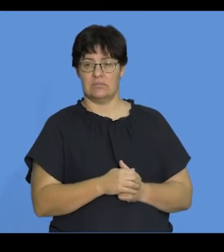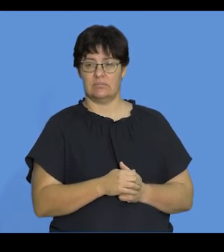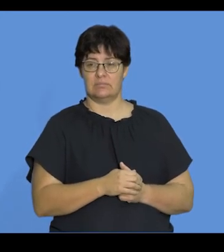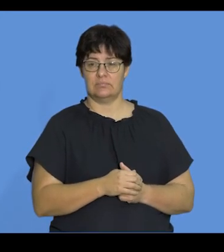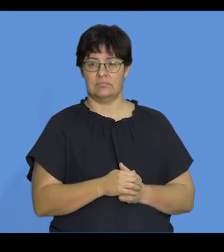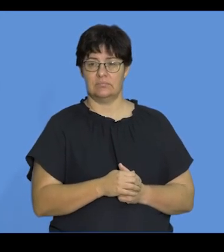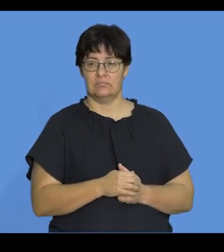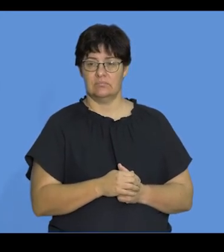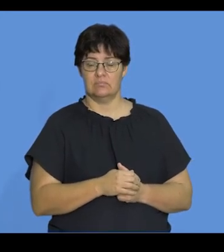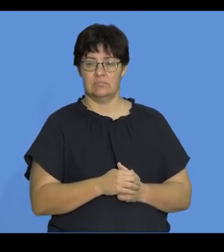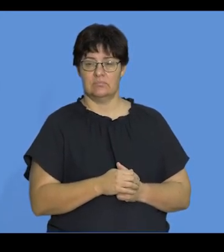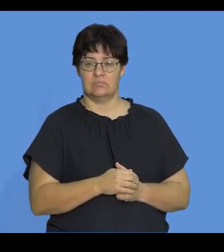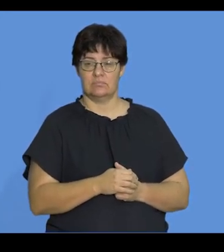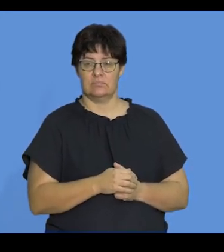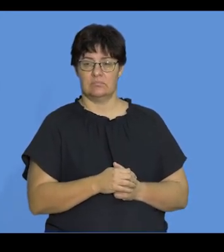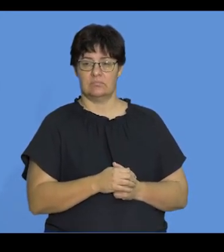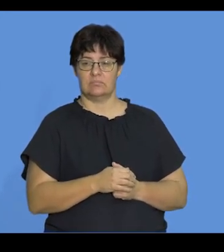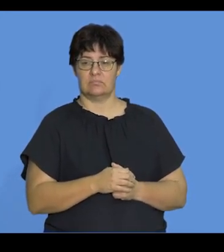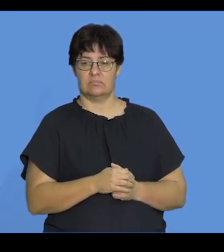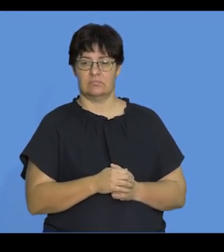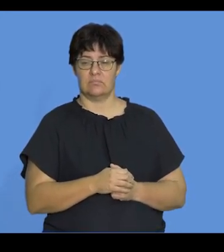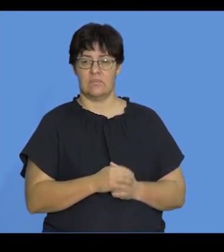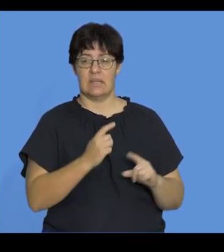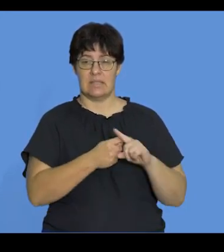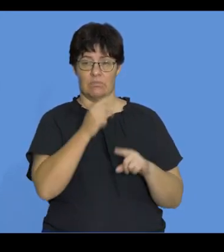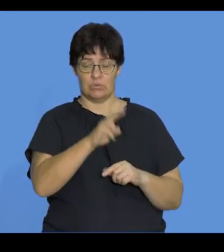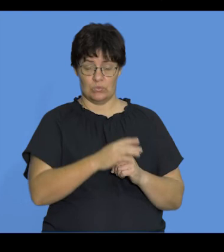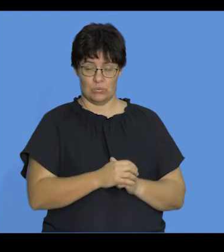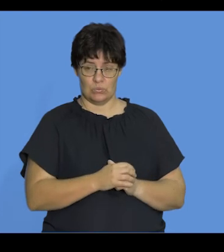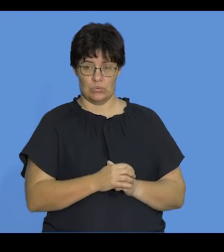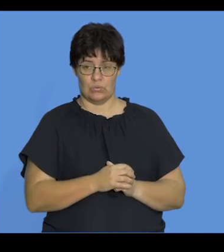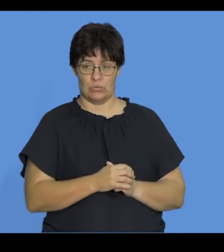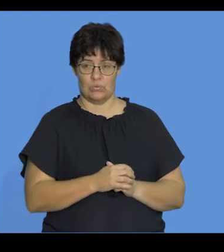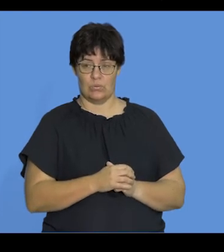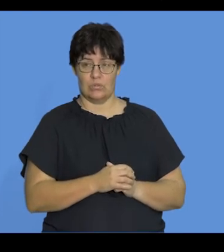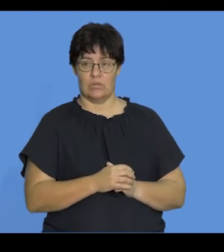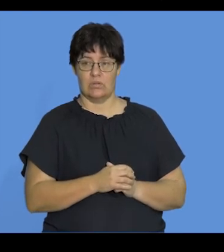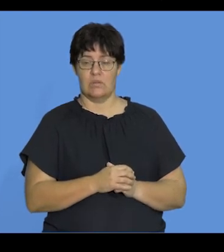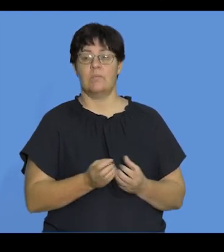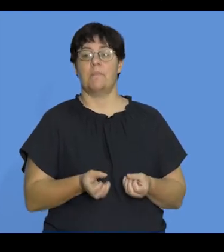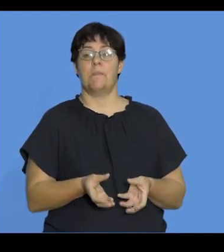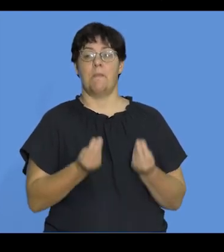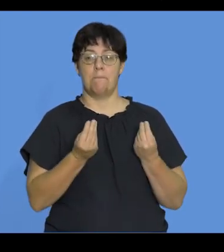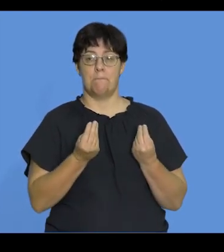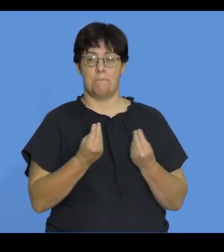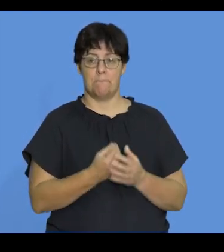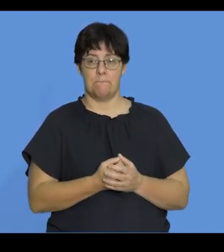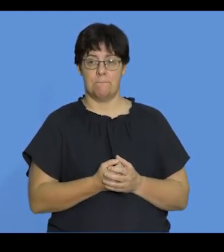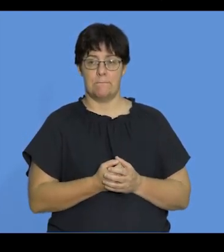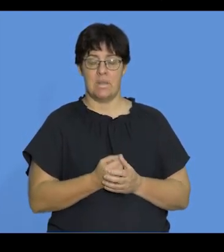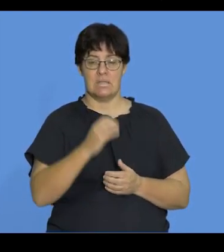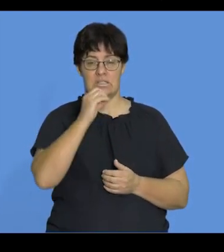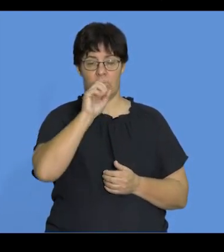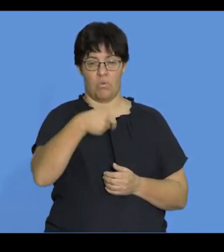quickly calculate that, we'll get this, will multiply by 2, we double it, okay? Then this gives us, as a